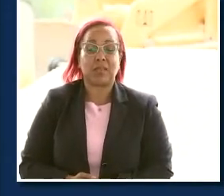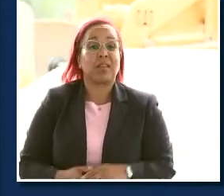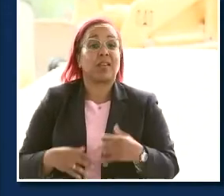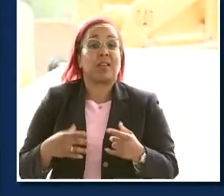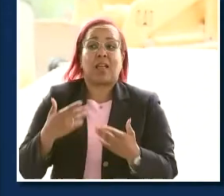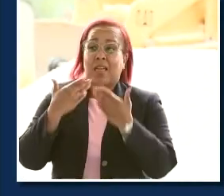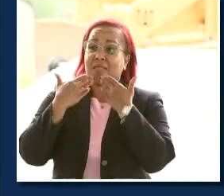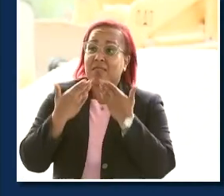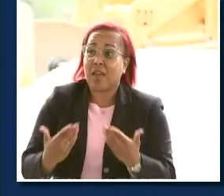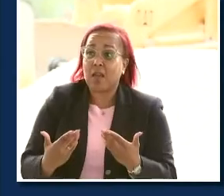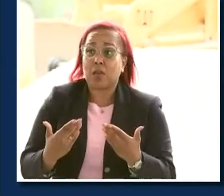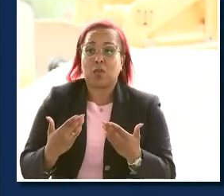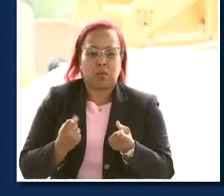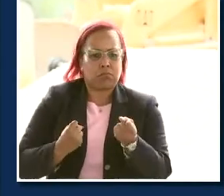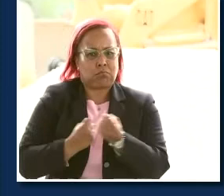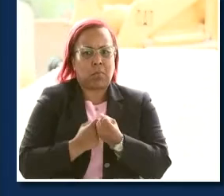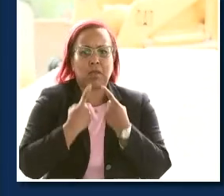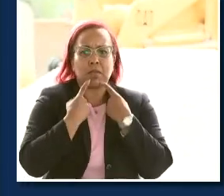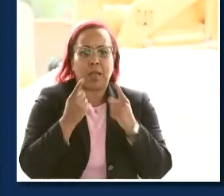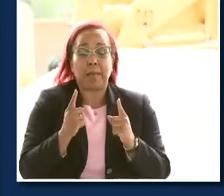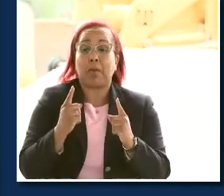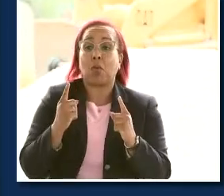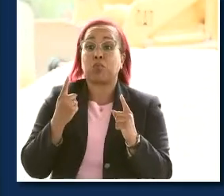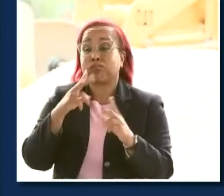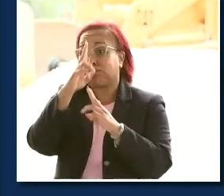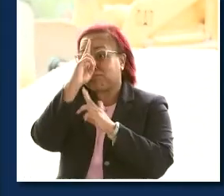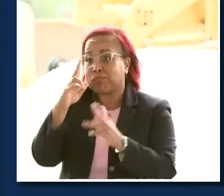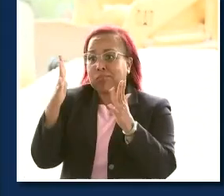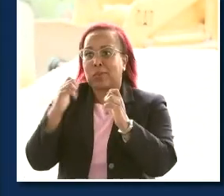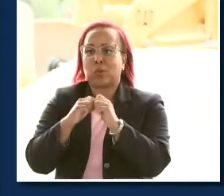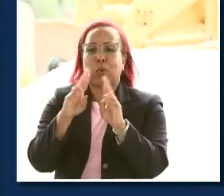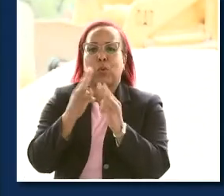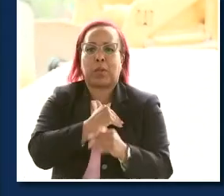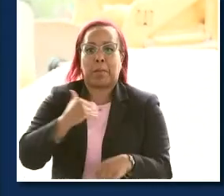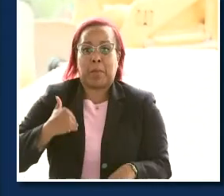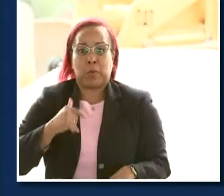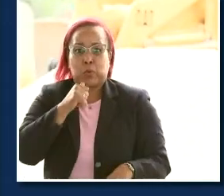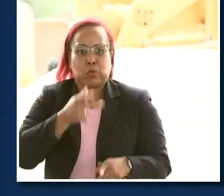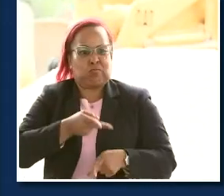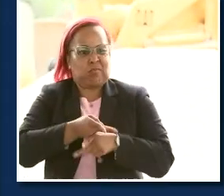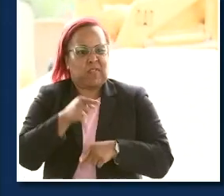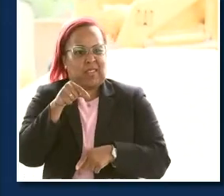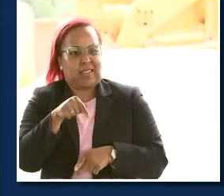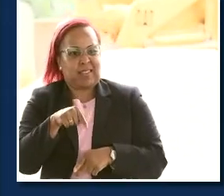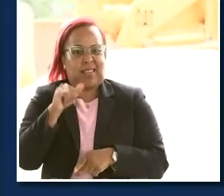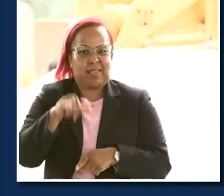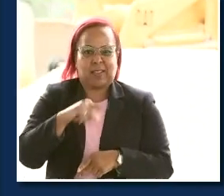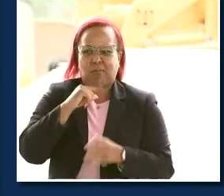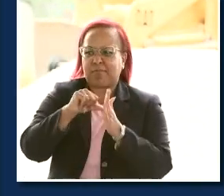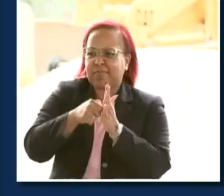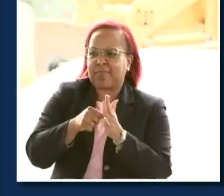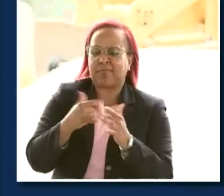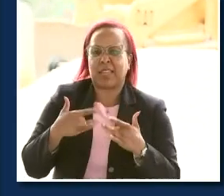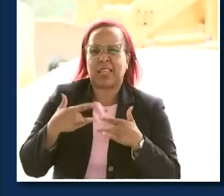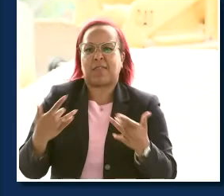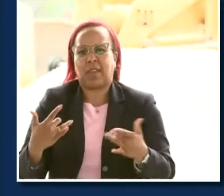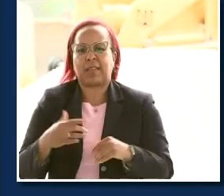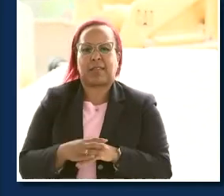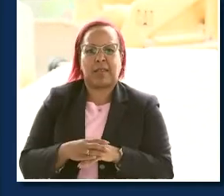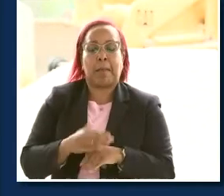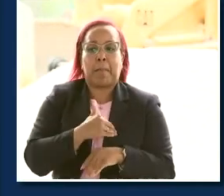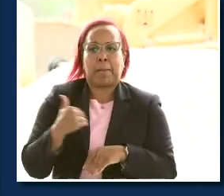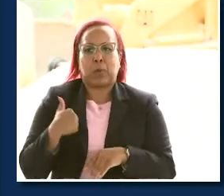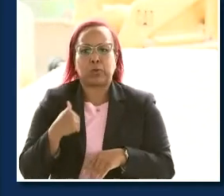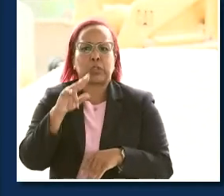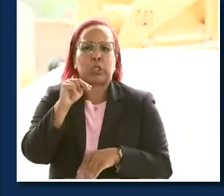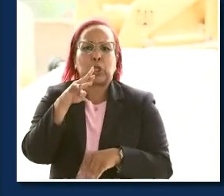thank you for making this happen. And you know, quick shout out to our union members covering this this historic event, our SAG-AFTRA members, our